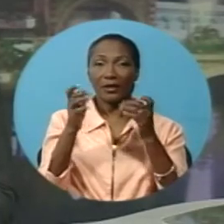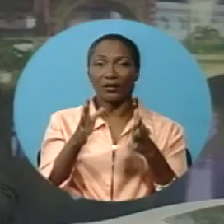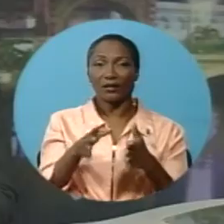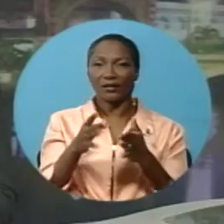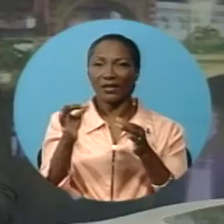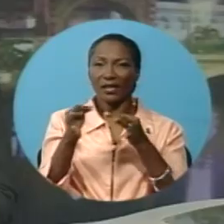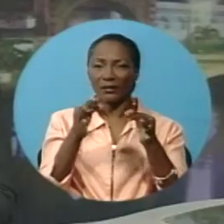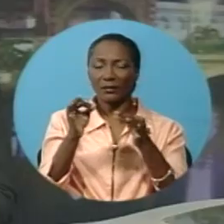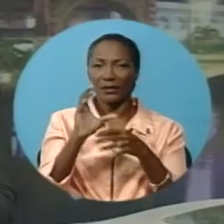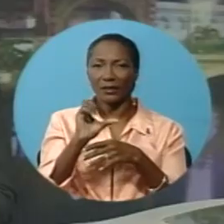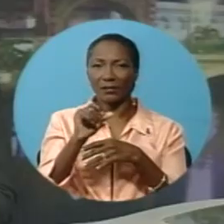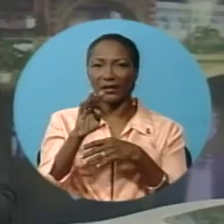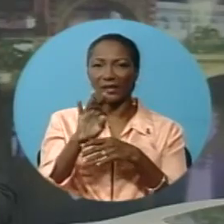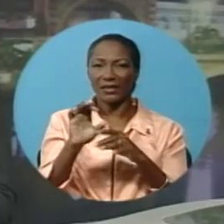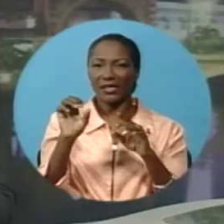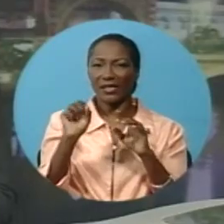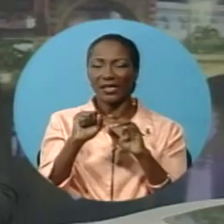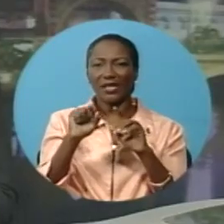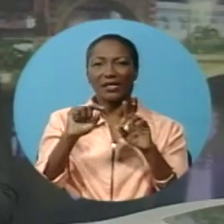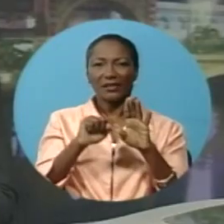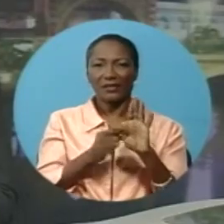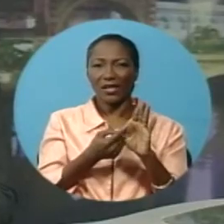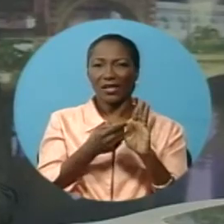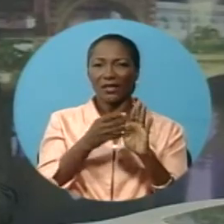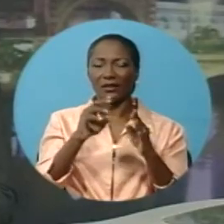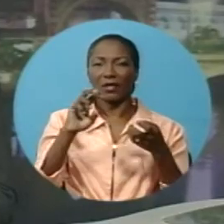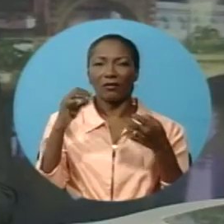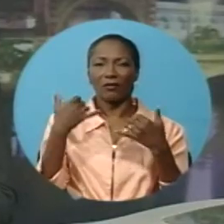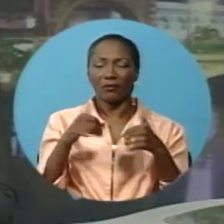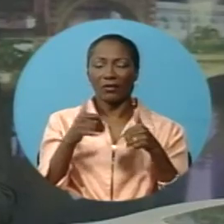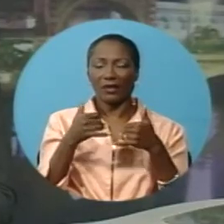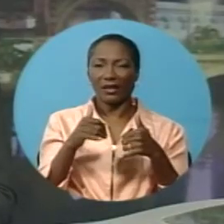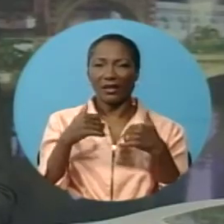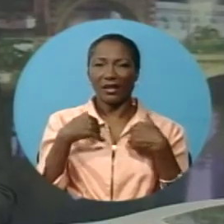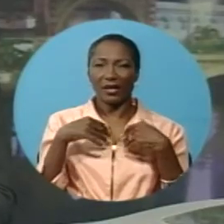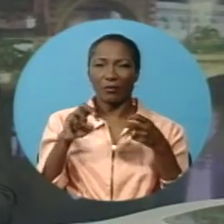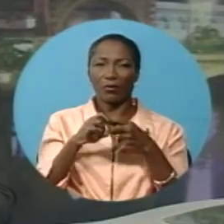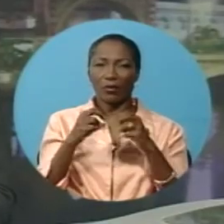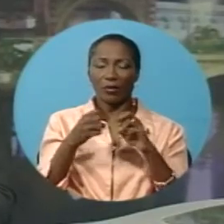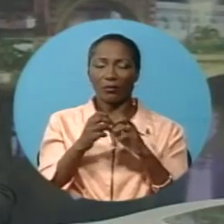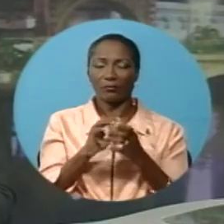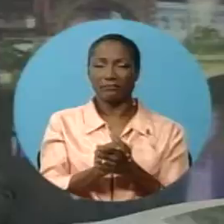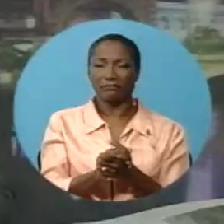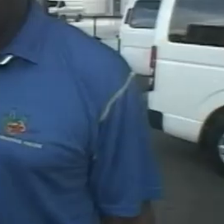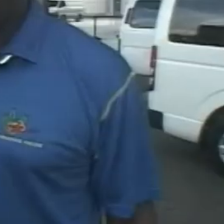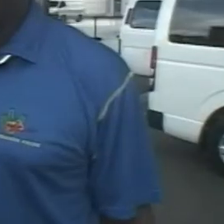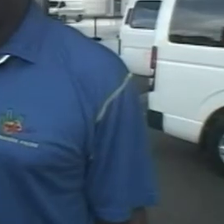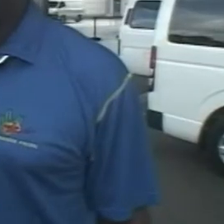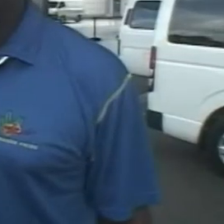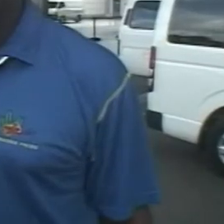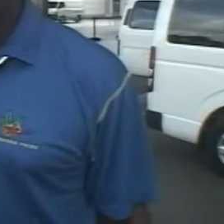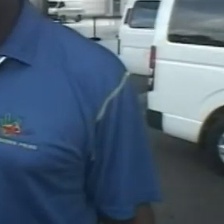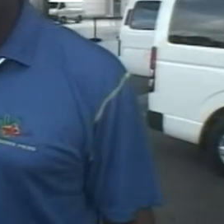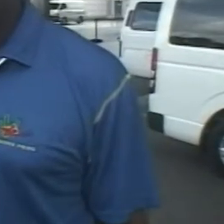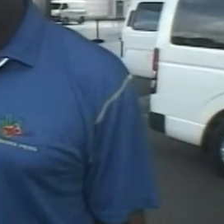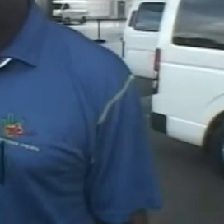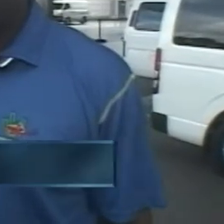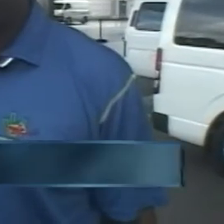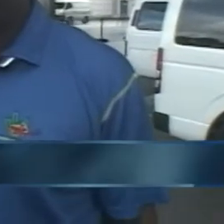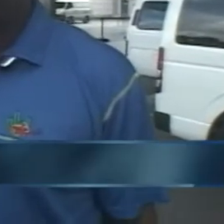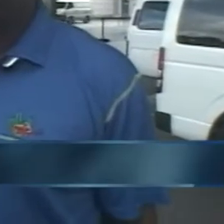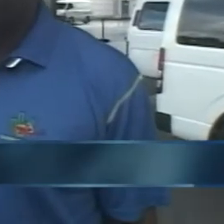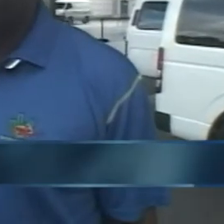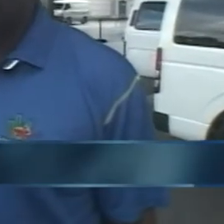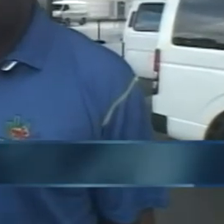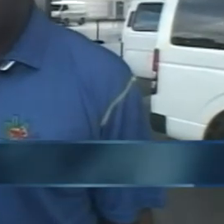that circumstances at the start of play were a big factor in their demise. We got to the ground, it was rain, there